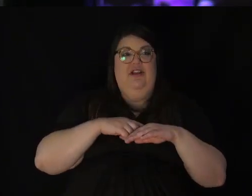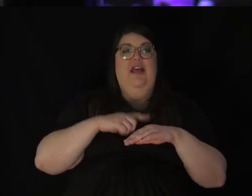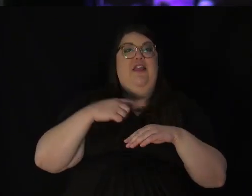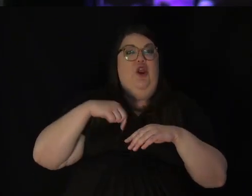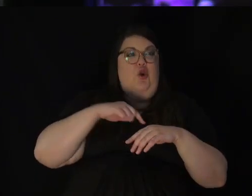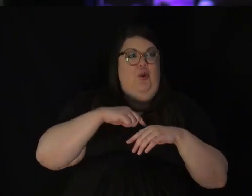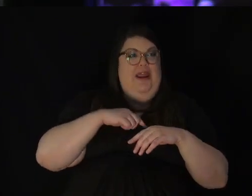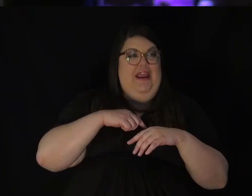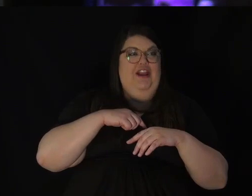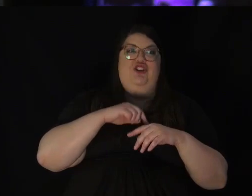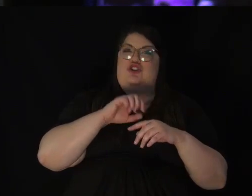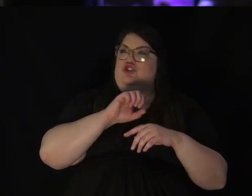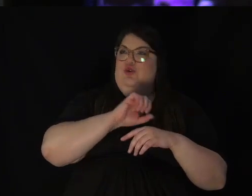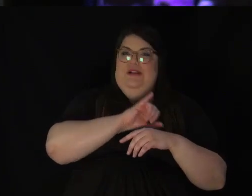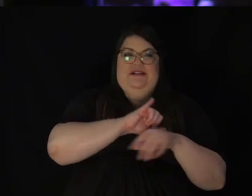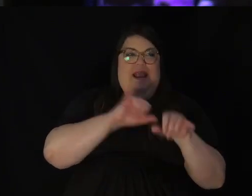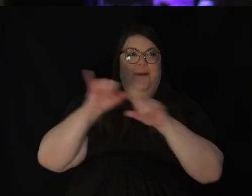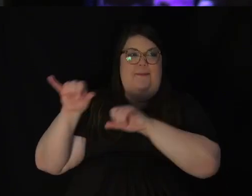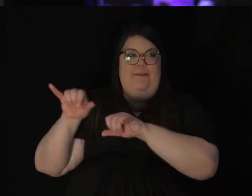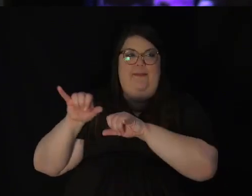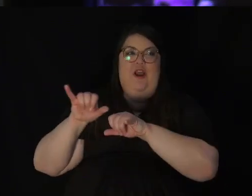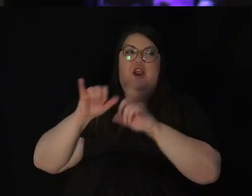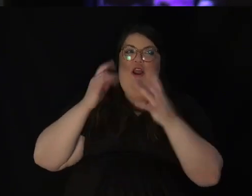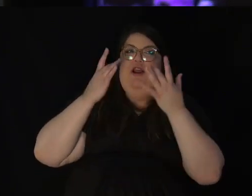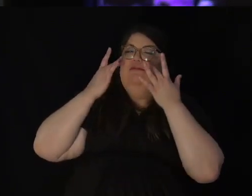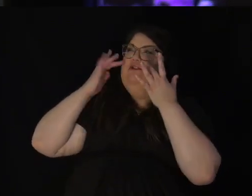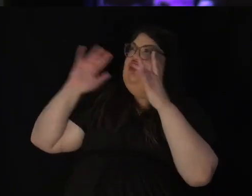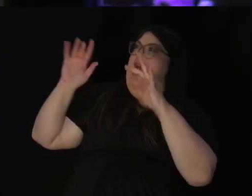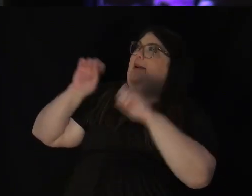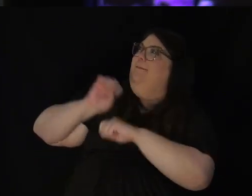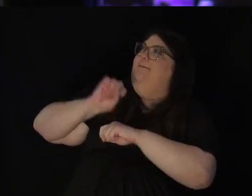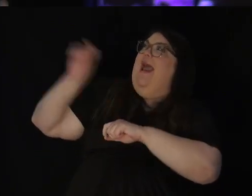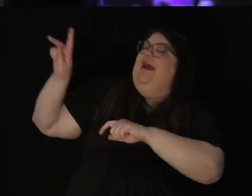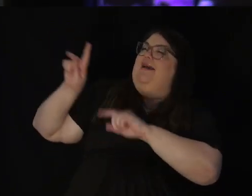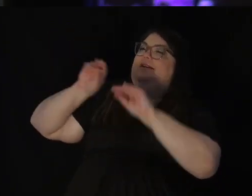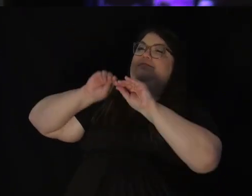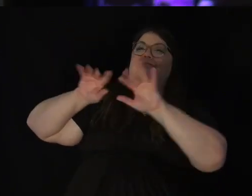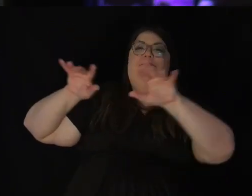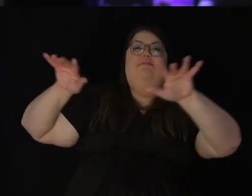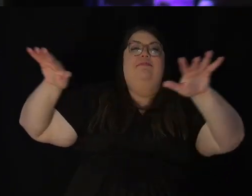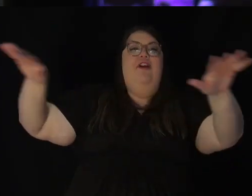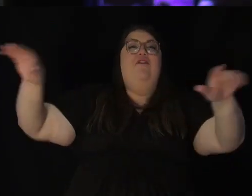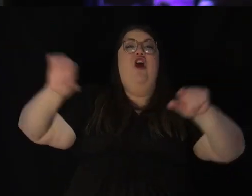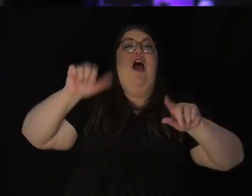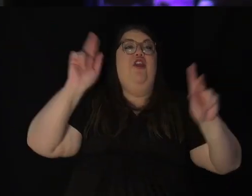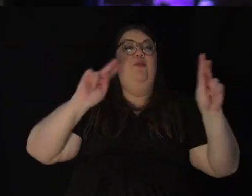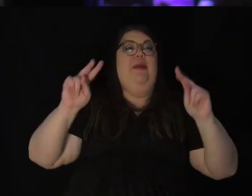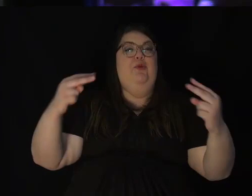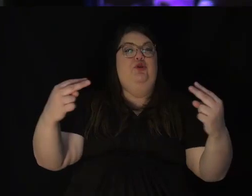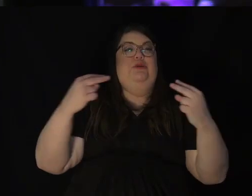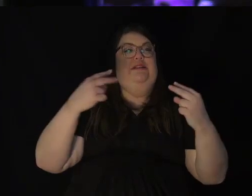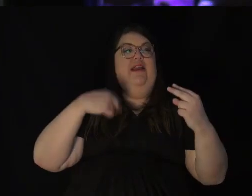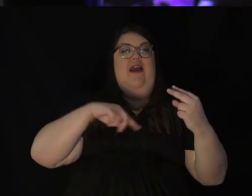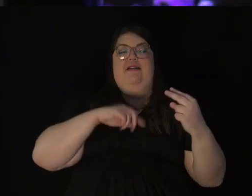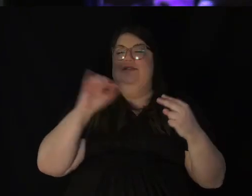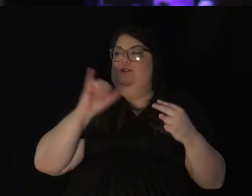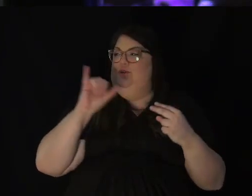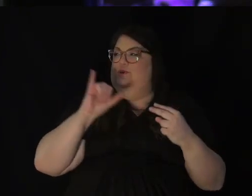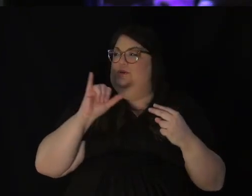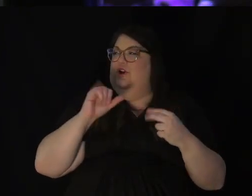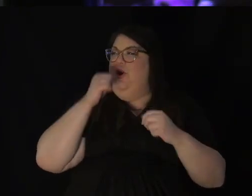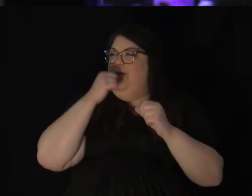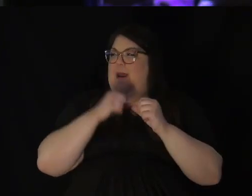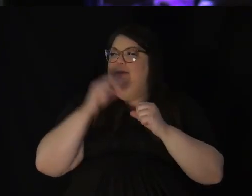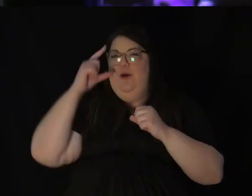shine and radiate the blessings and holiness of God out for others to see as well. If you remember Moses, when